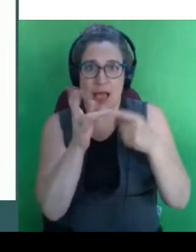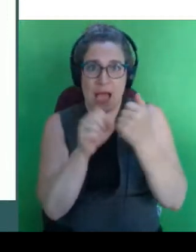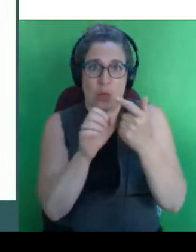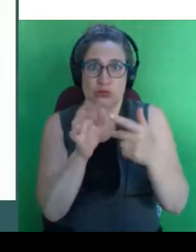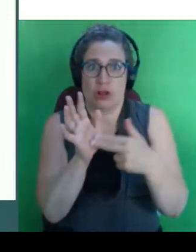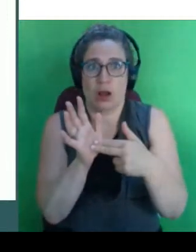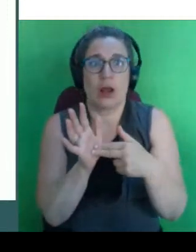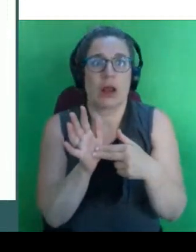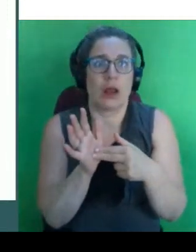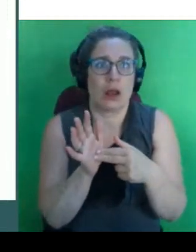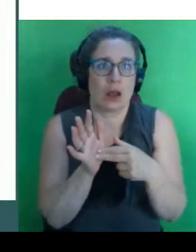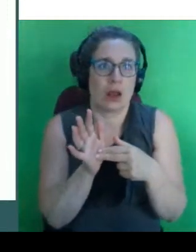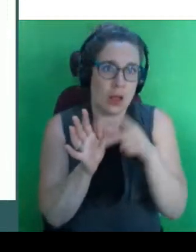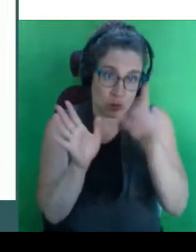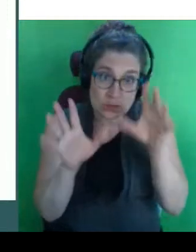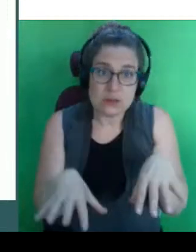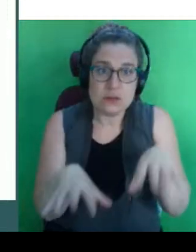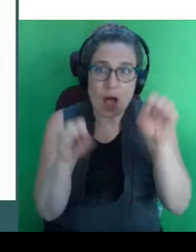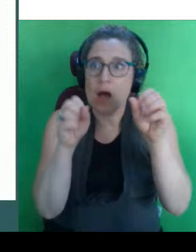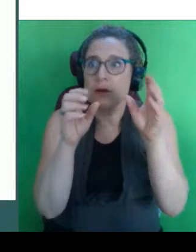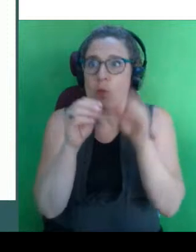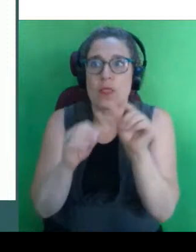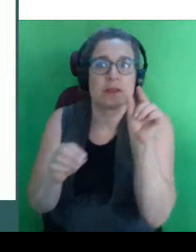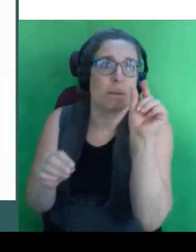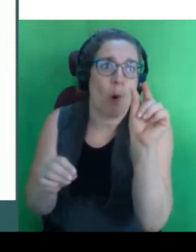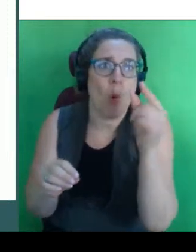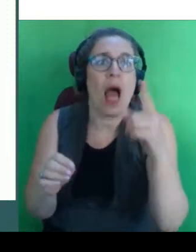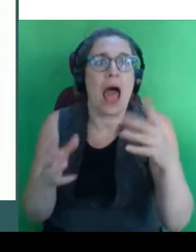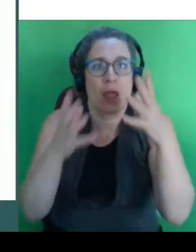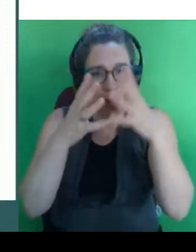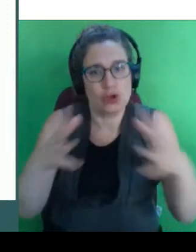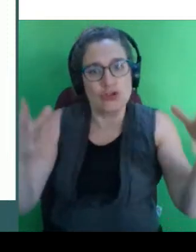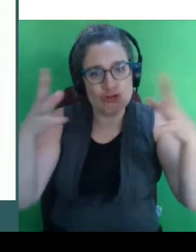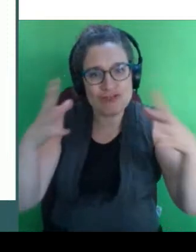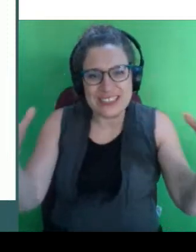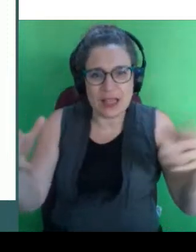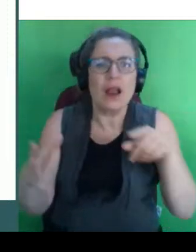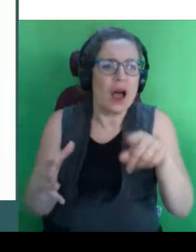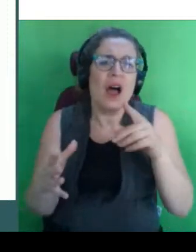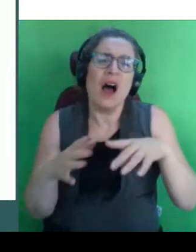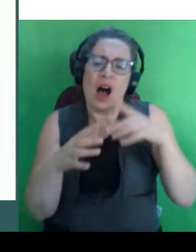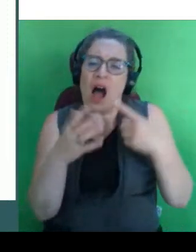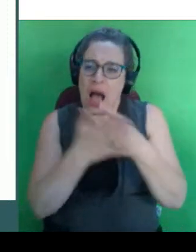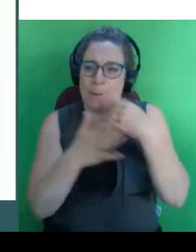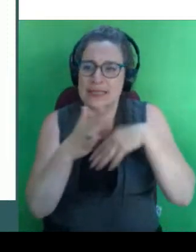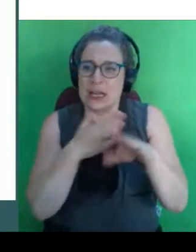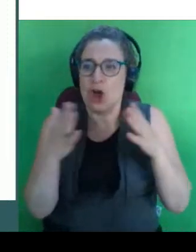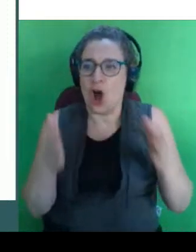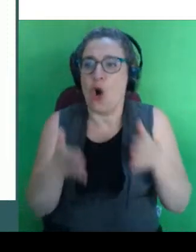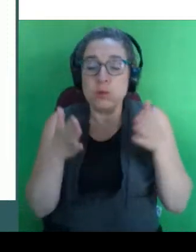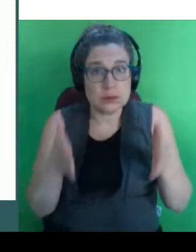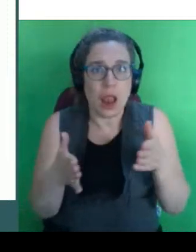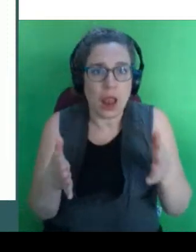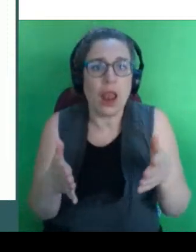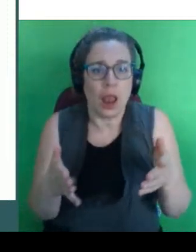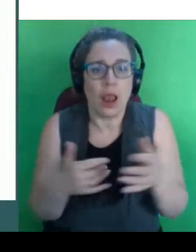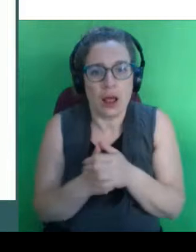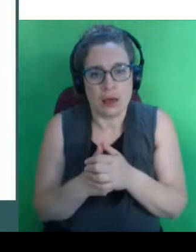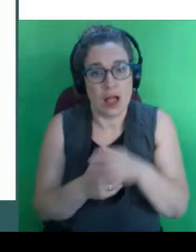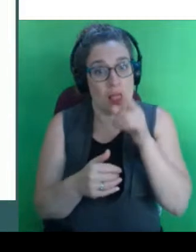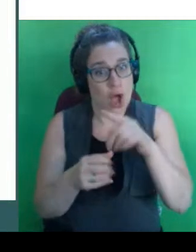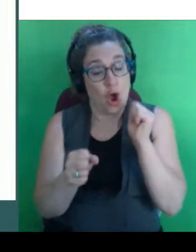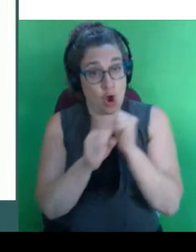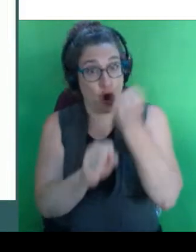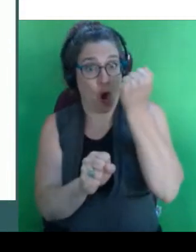Starting off with a small dose and increasing. And it's obviously done in hospital as a day case in case of reaction. The gold standard is a